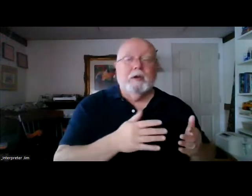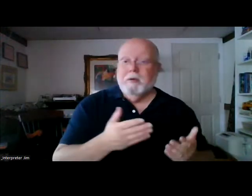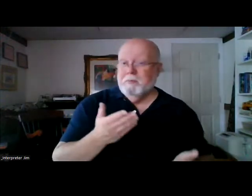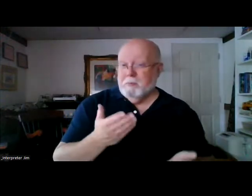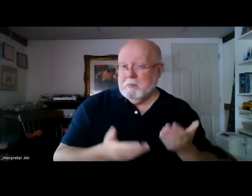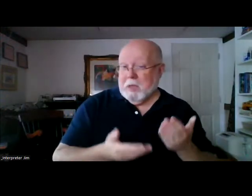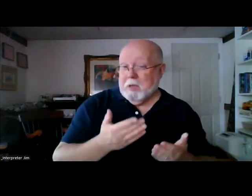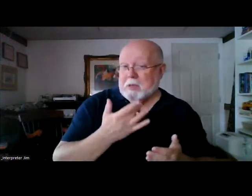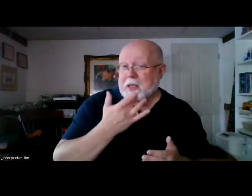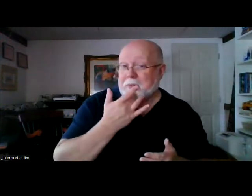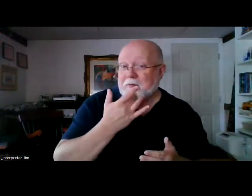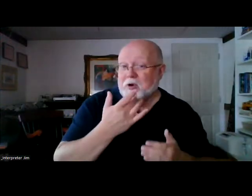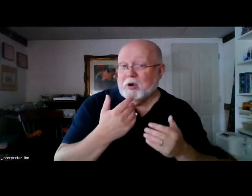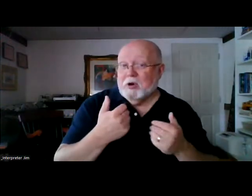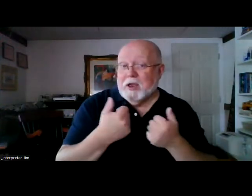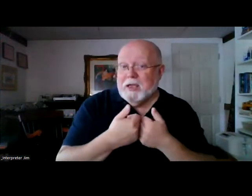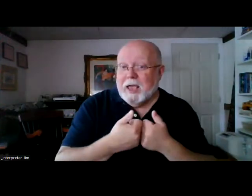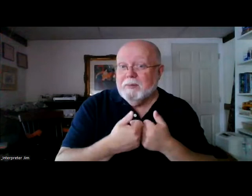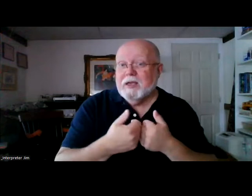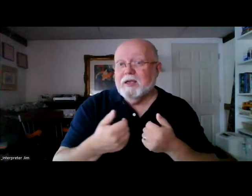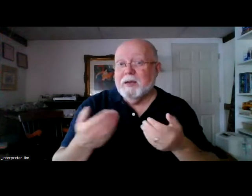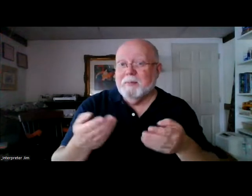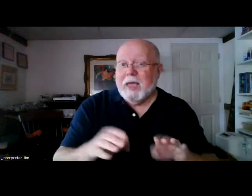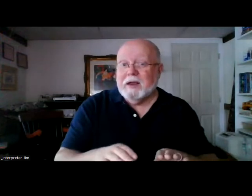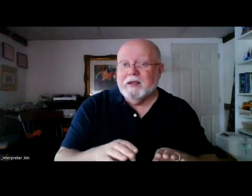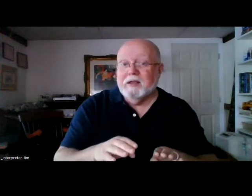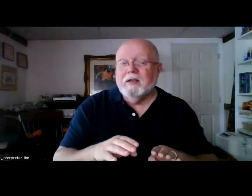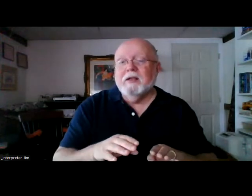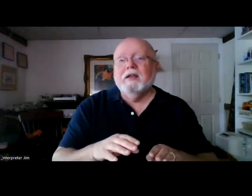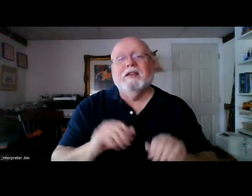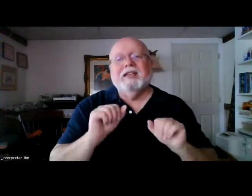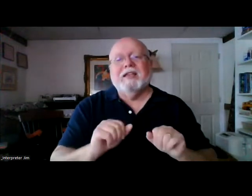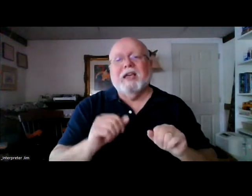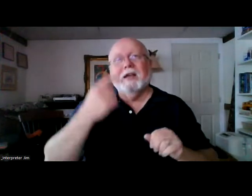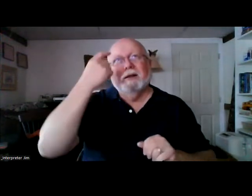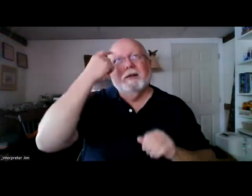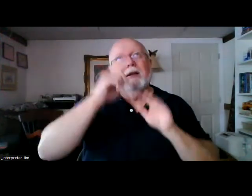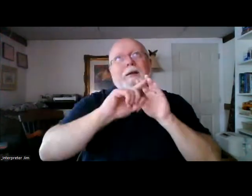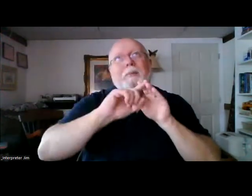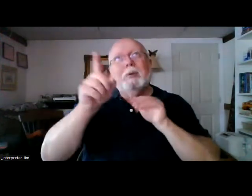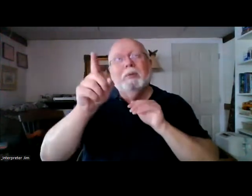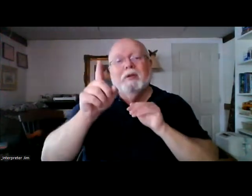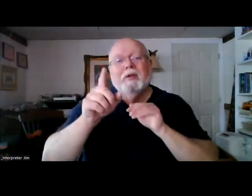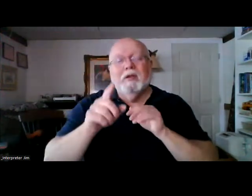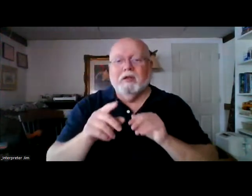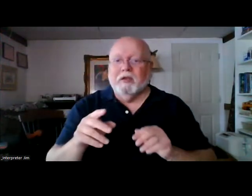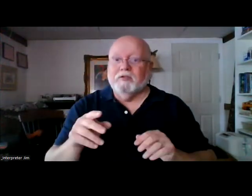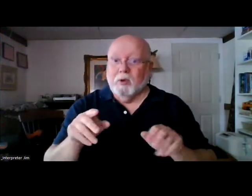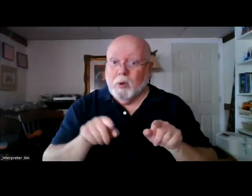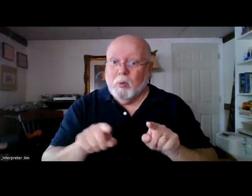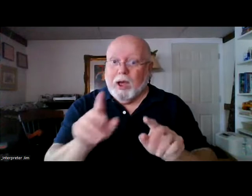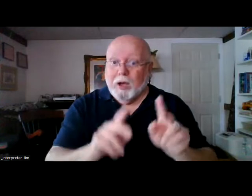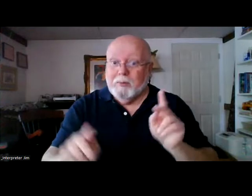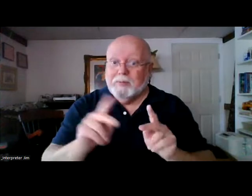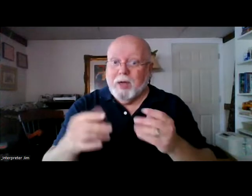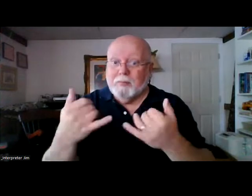they can really kind of escape. People really zone out, when they are playing those electronic gaming machines. They're really just kind of